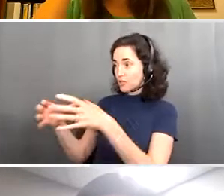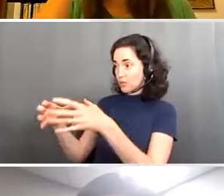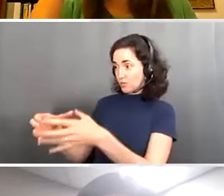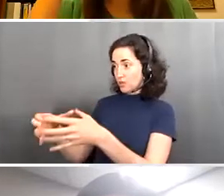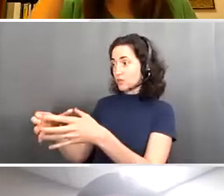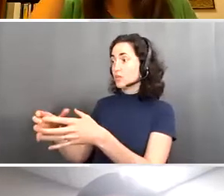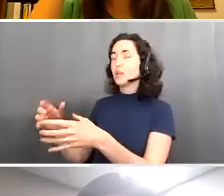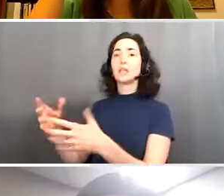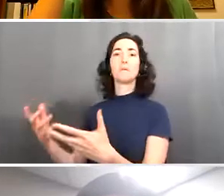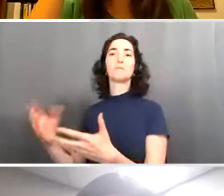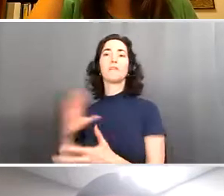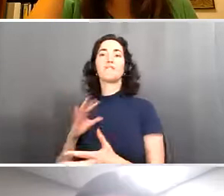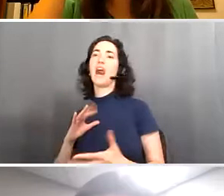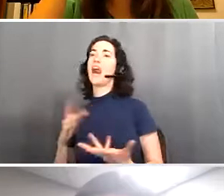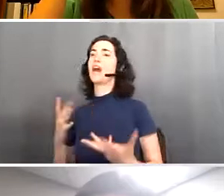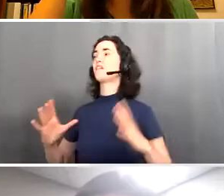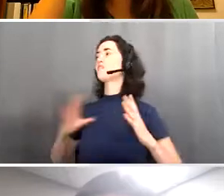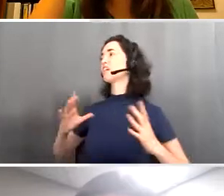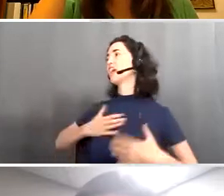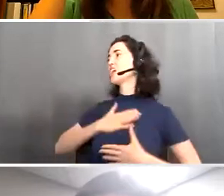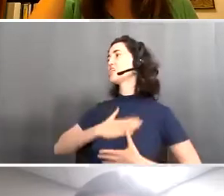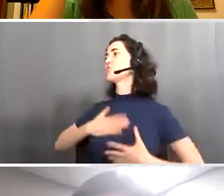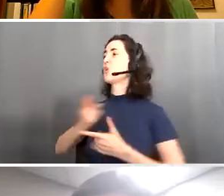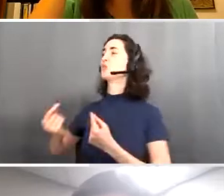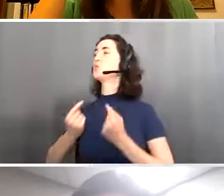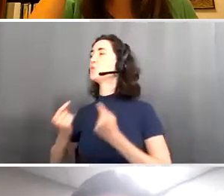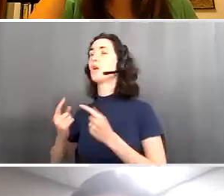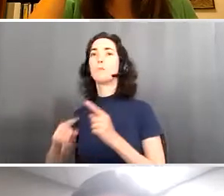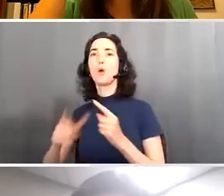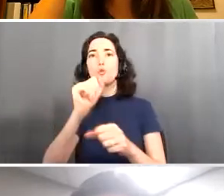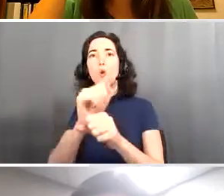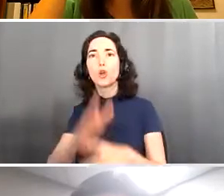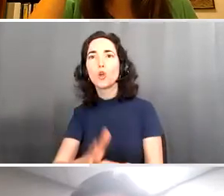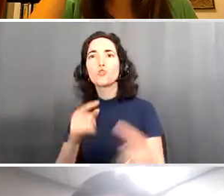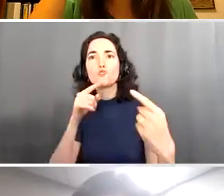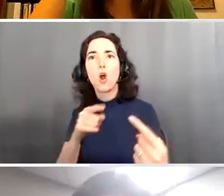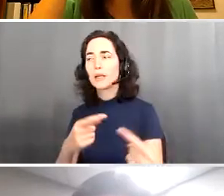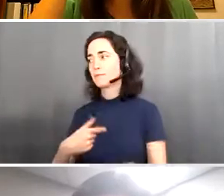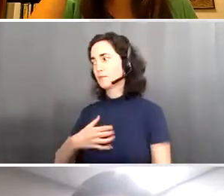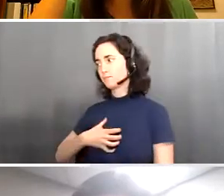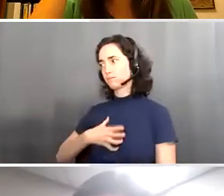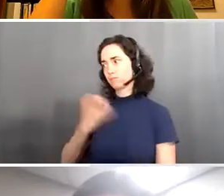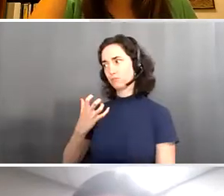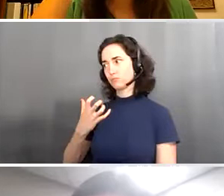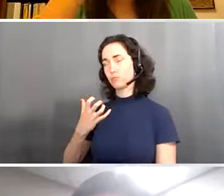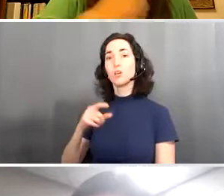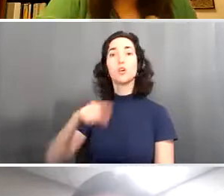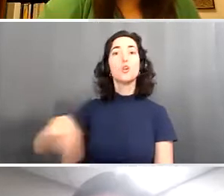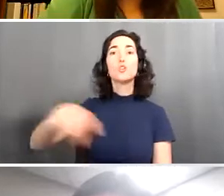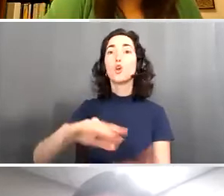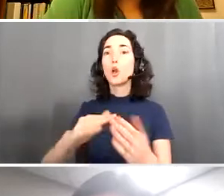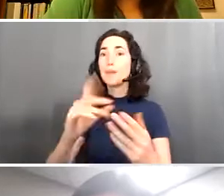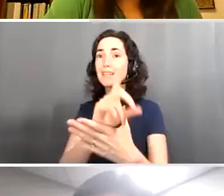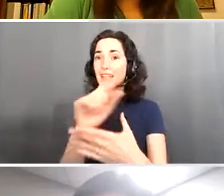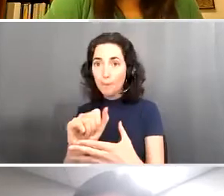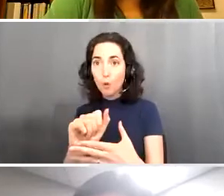workers are struggling, not working well with me, and I will do everything I can to protect the disabled community that